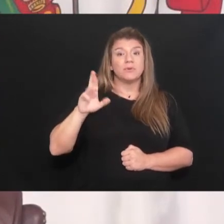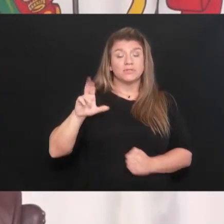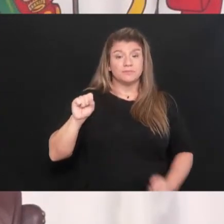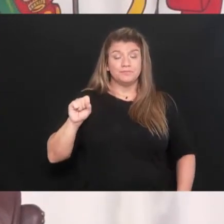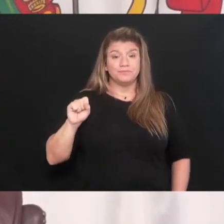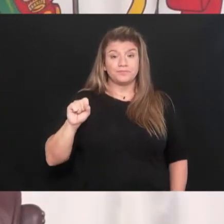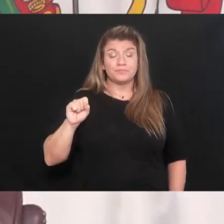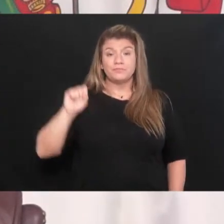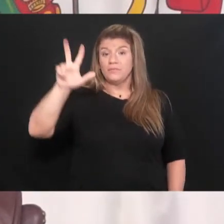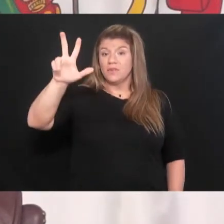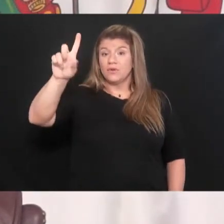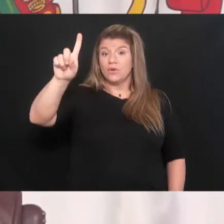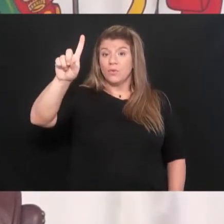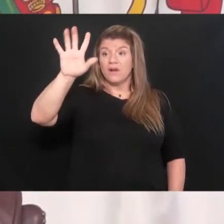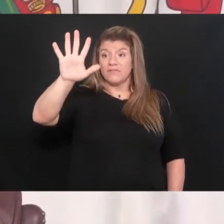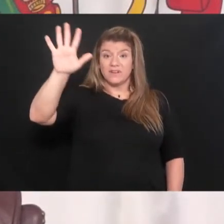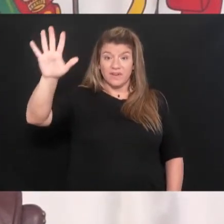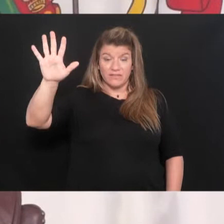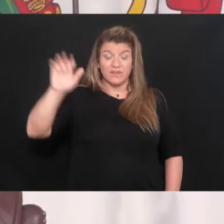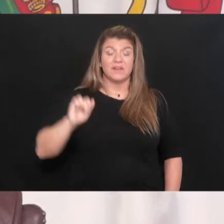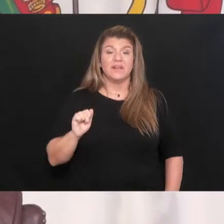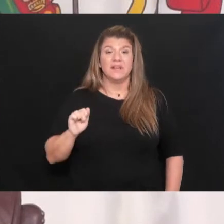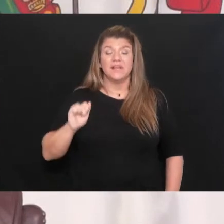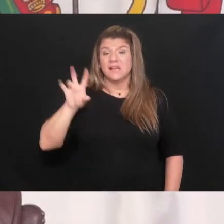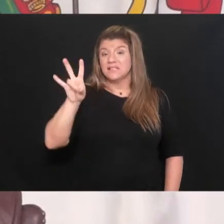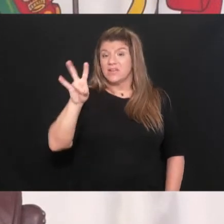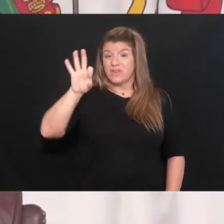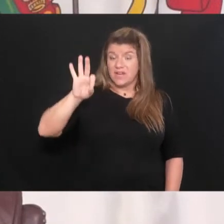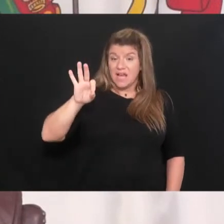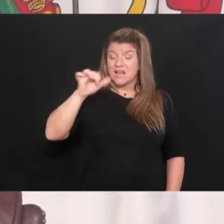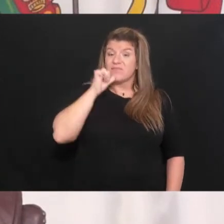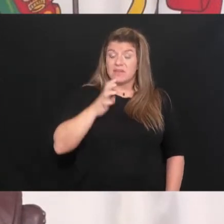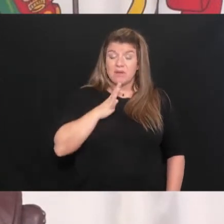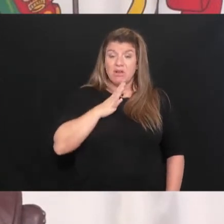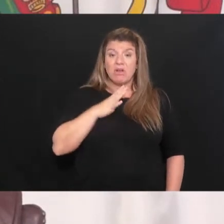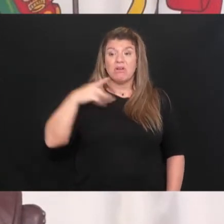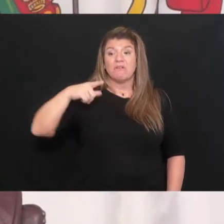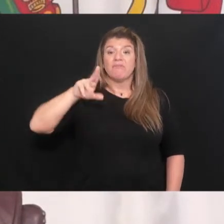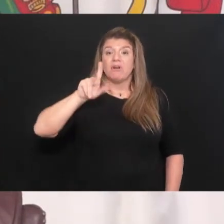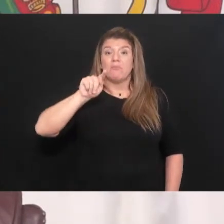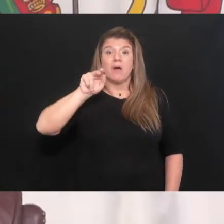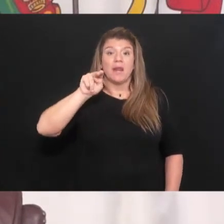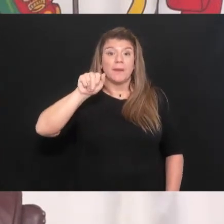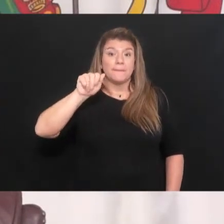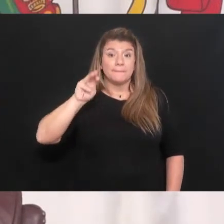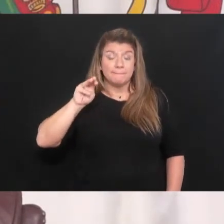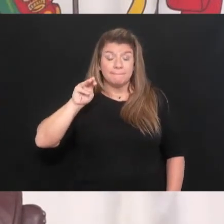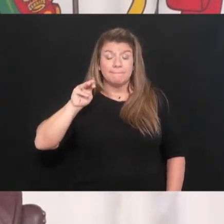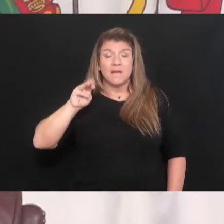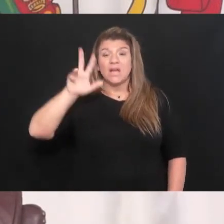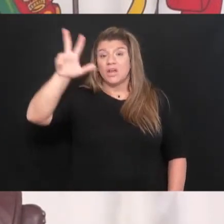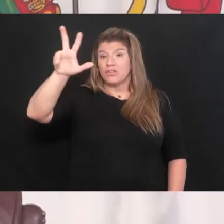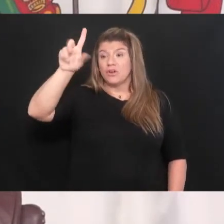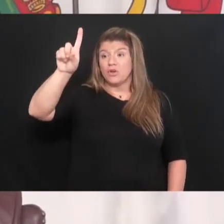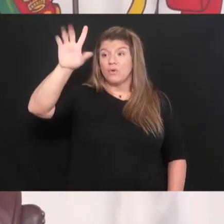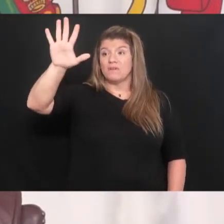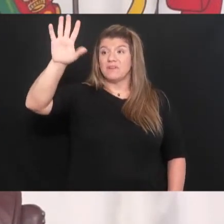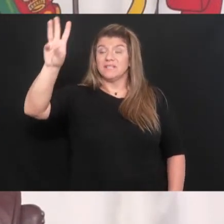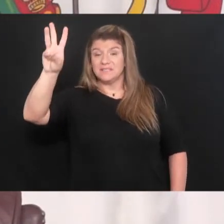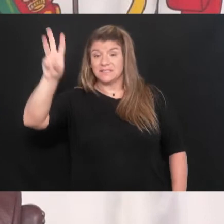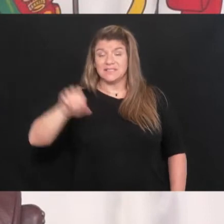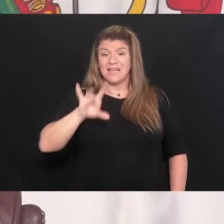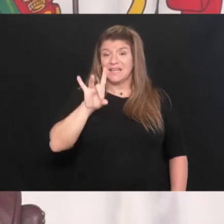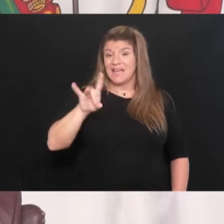Our 3,155th death, a 79-year-old female from Putnam County. Our 3,156th death,